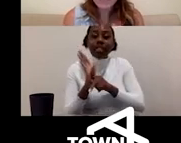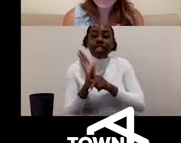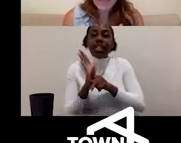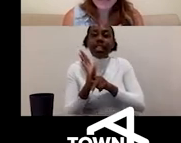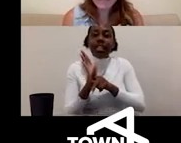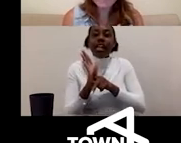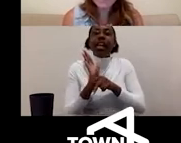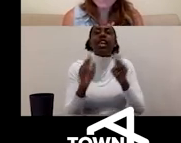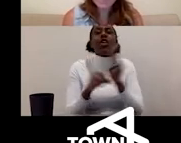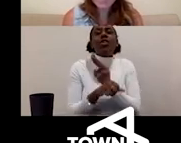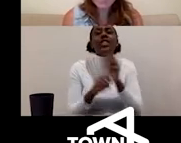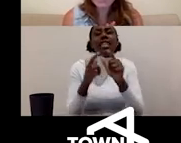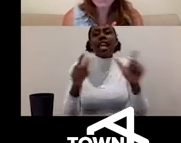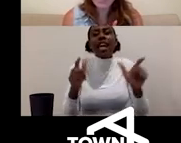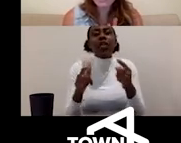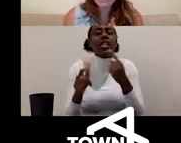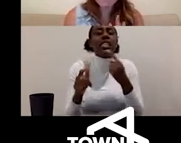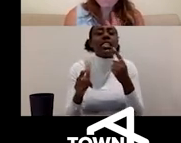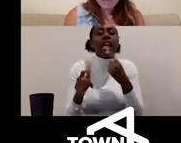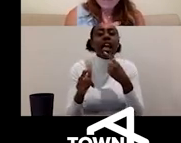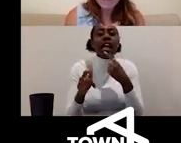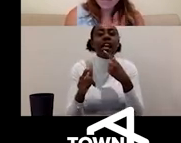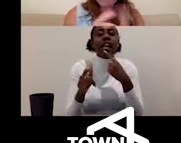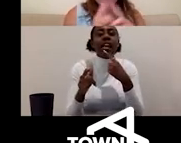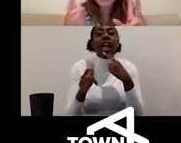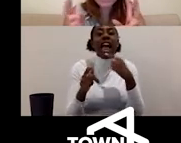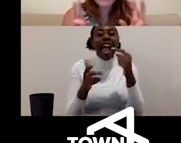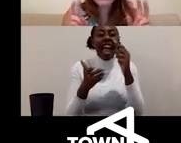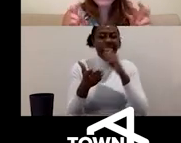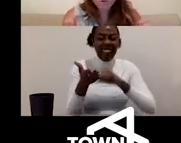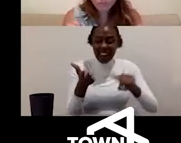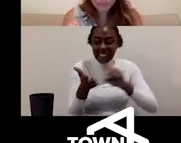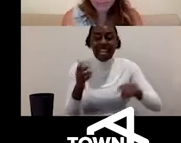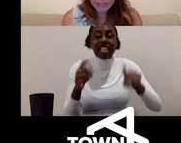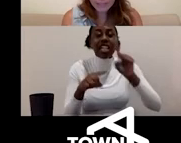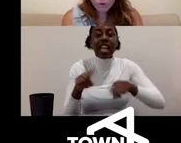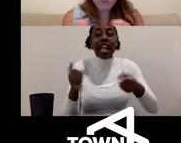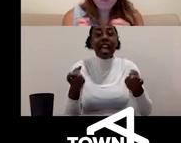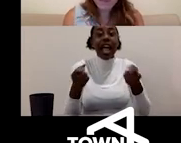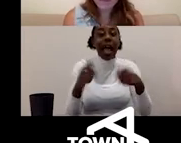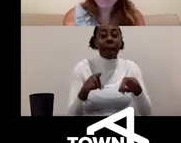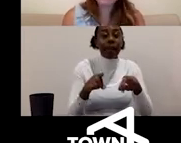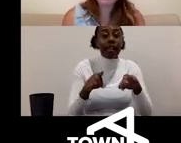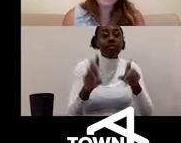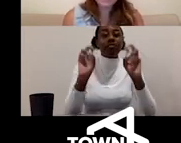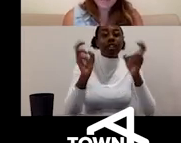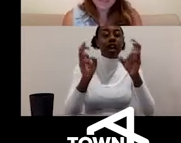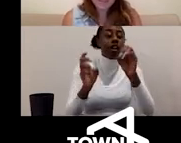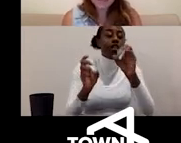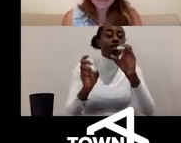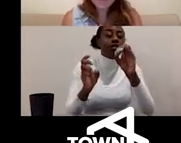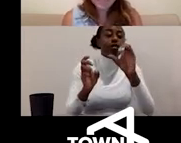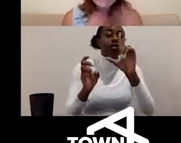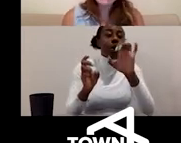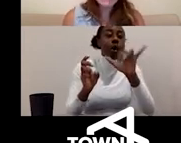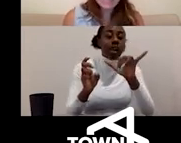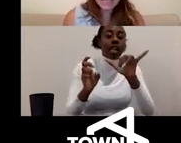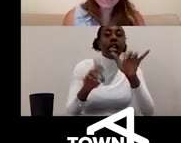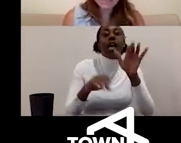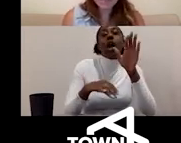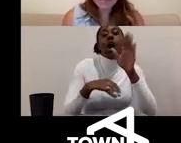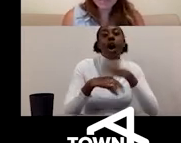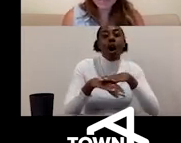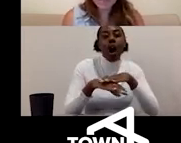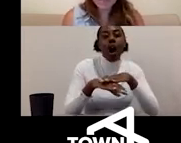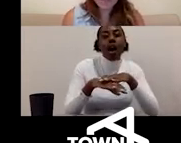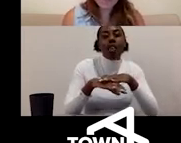language saying that an investigation cannot take place, and I quote, solely on the basis of protected activities. Like that's the kind